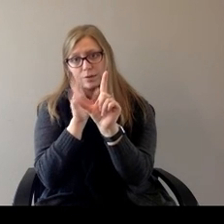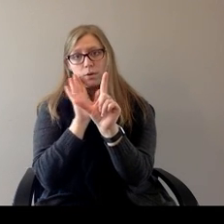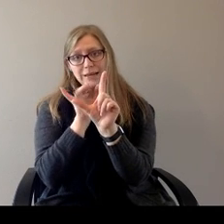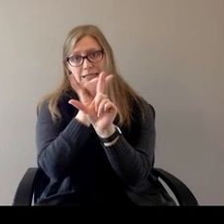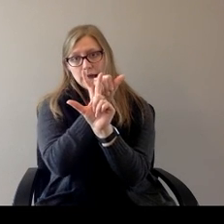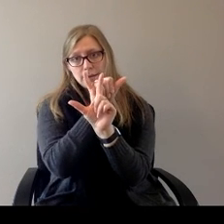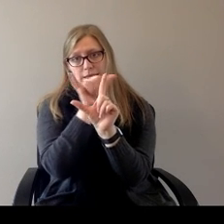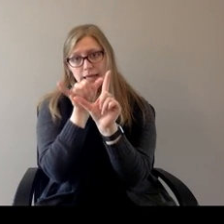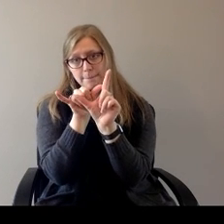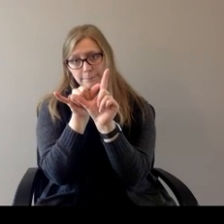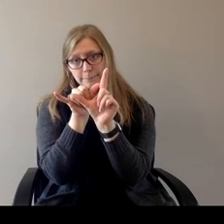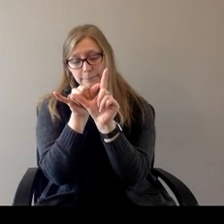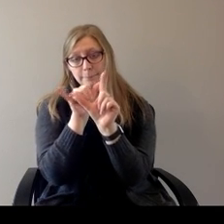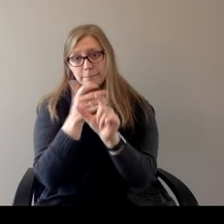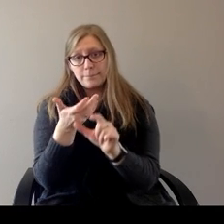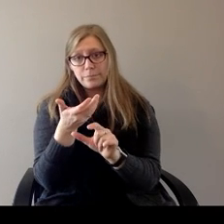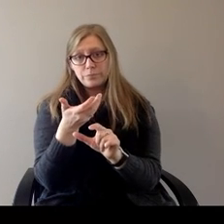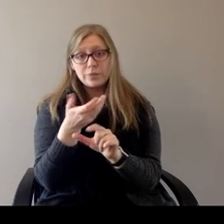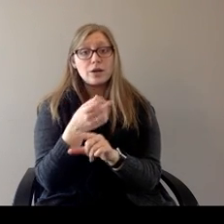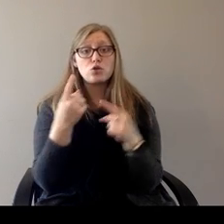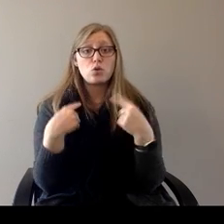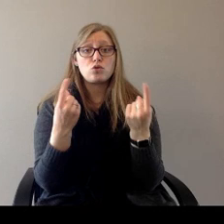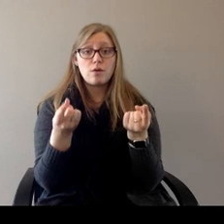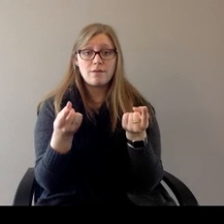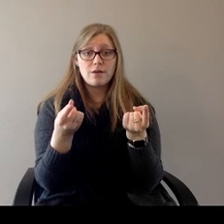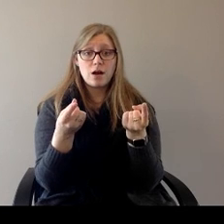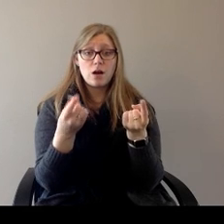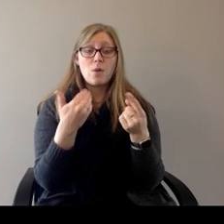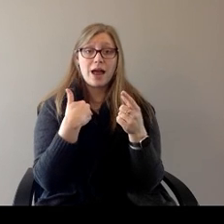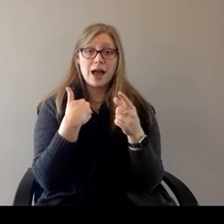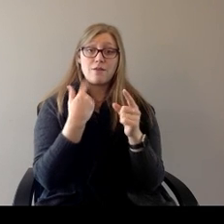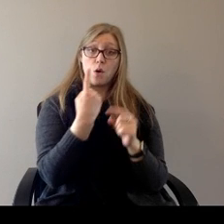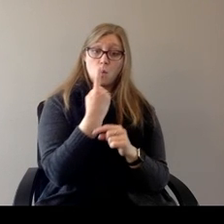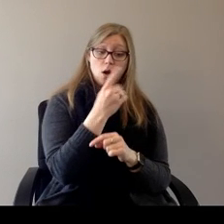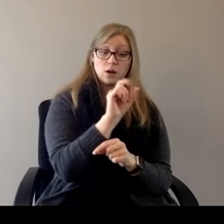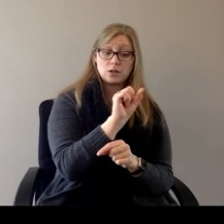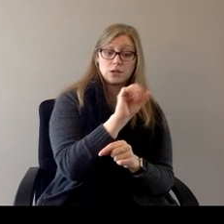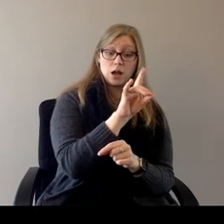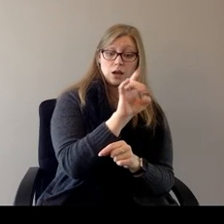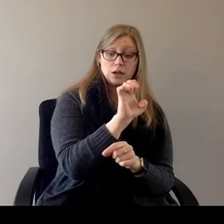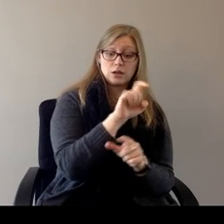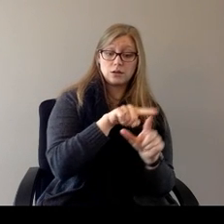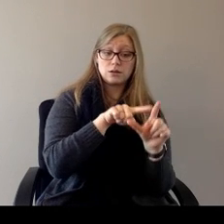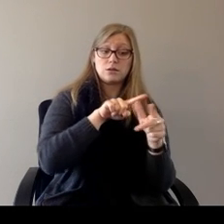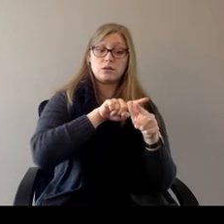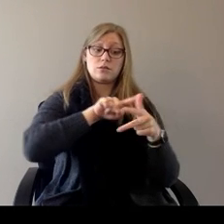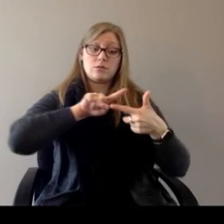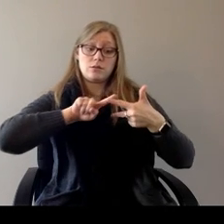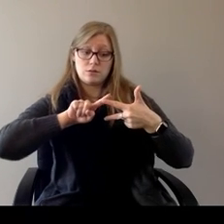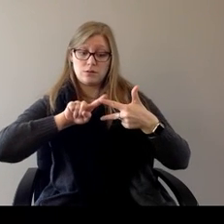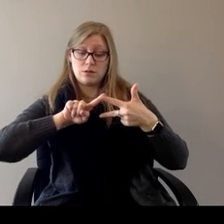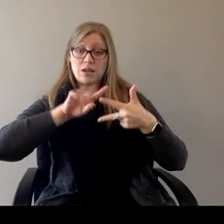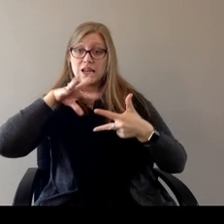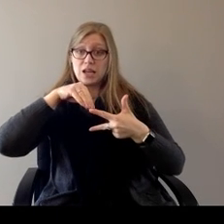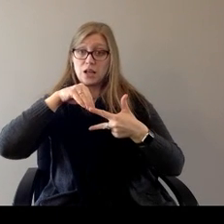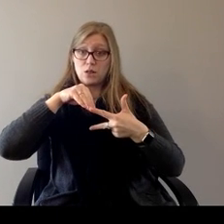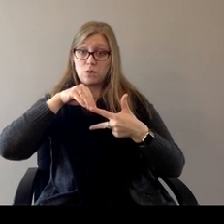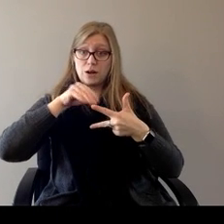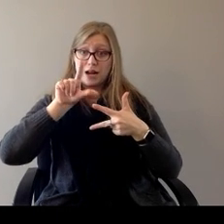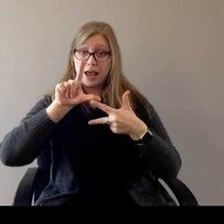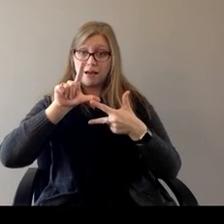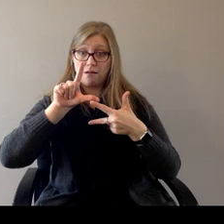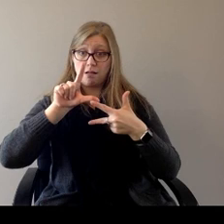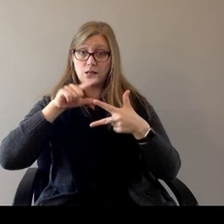have, so far we have the one side, we have the included angle. The last bit we have to say is that